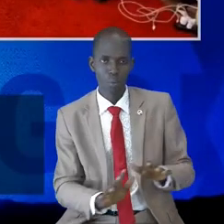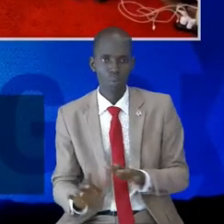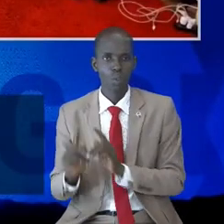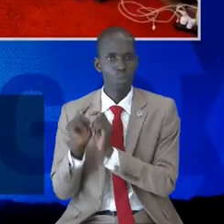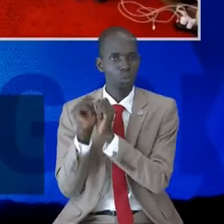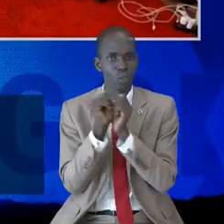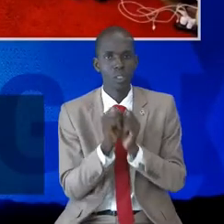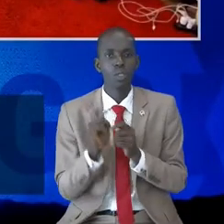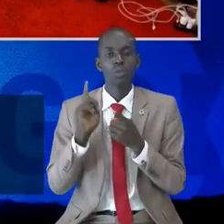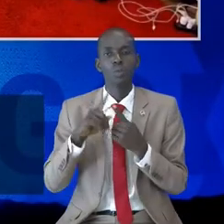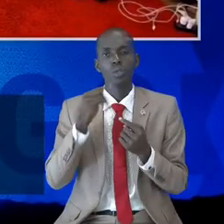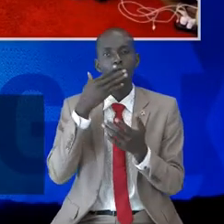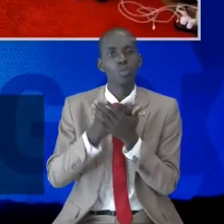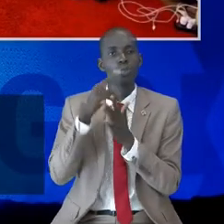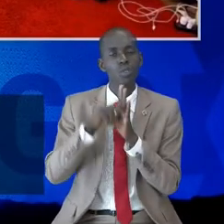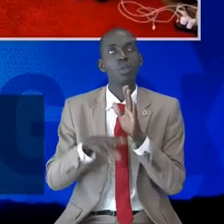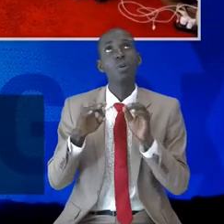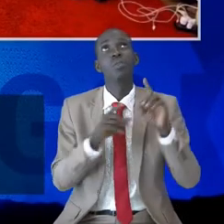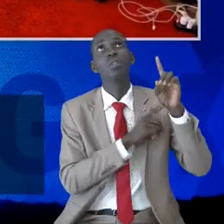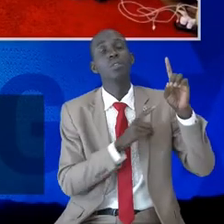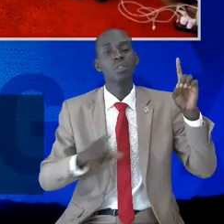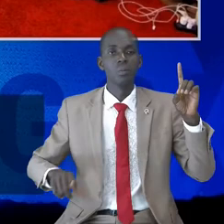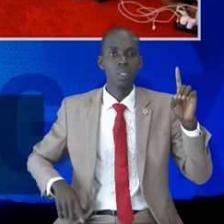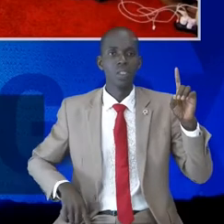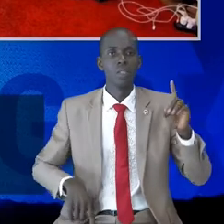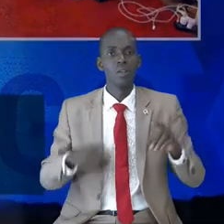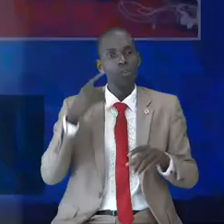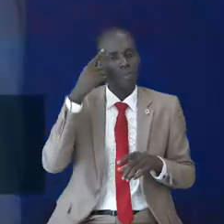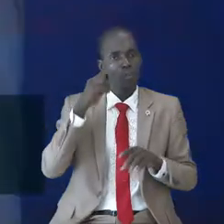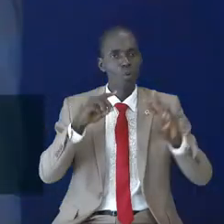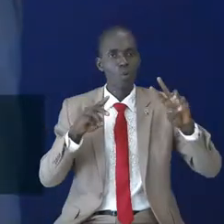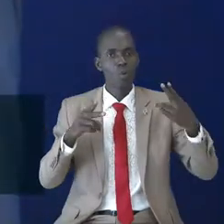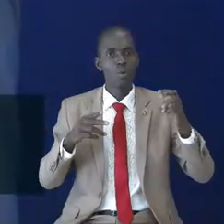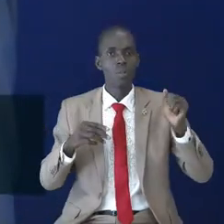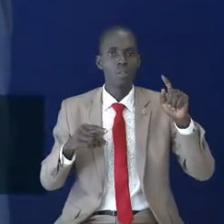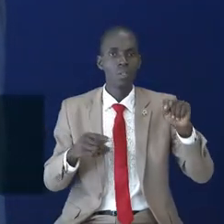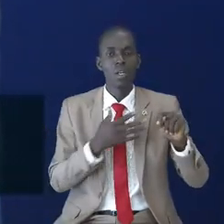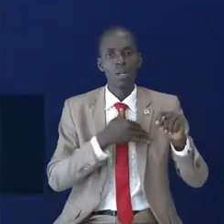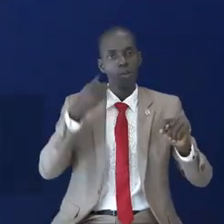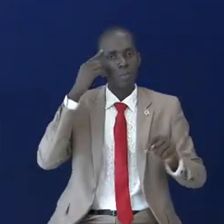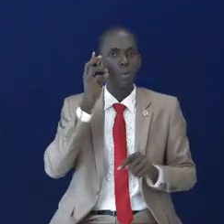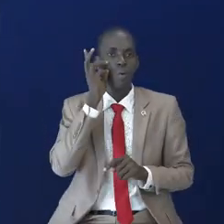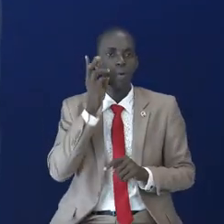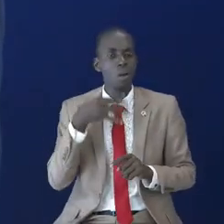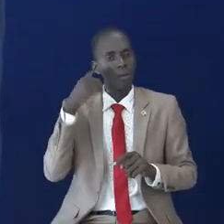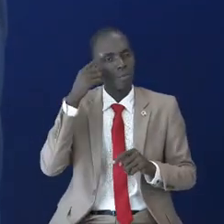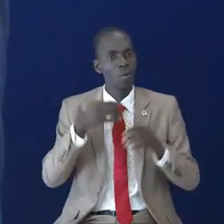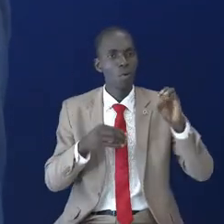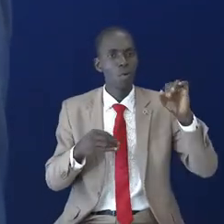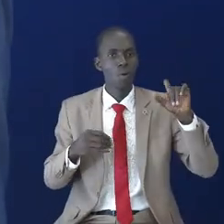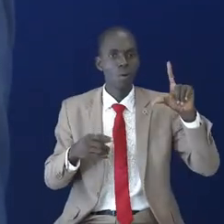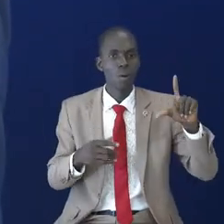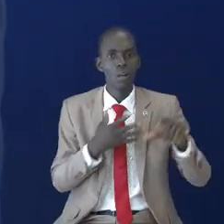together to the goodness of the Lord, for wheat and for wine and for oil and for